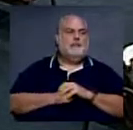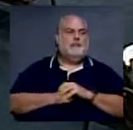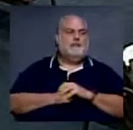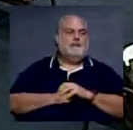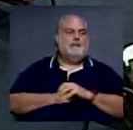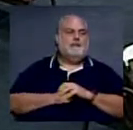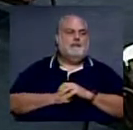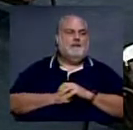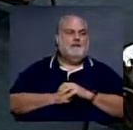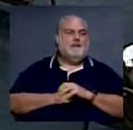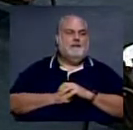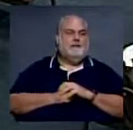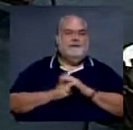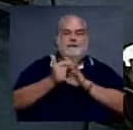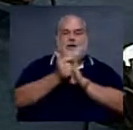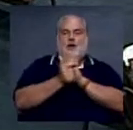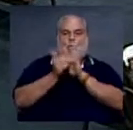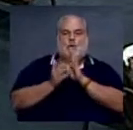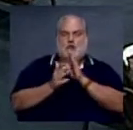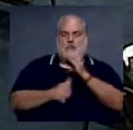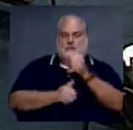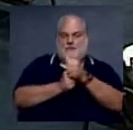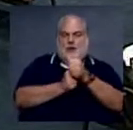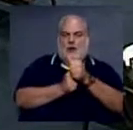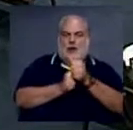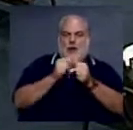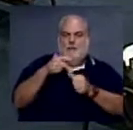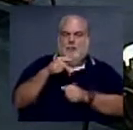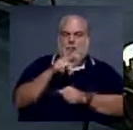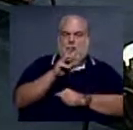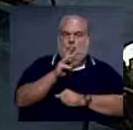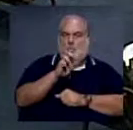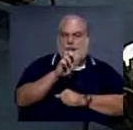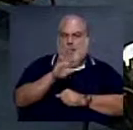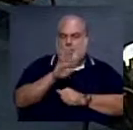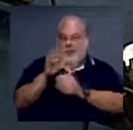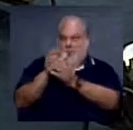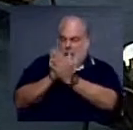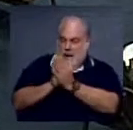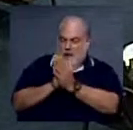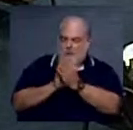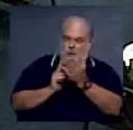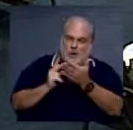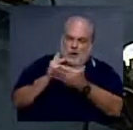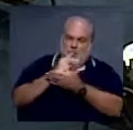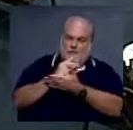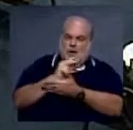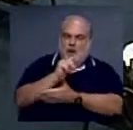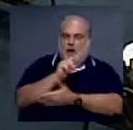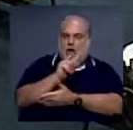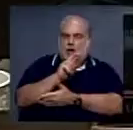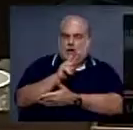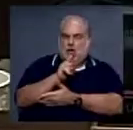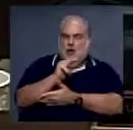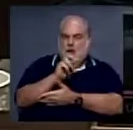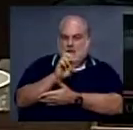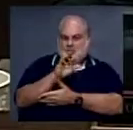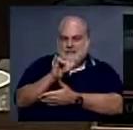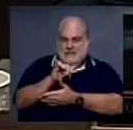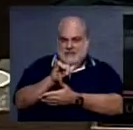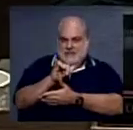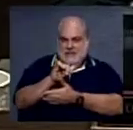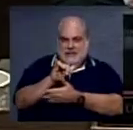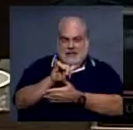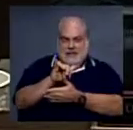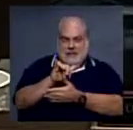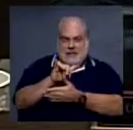I just wanted to do a follow-up on Director Webb. She's asked us to do a review of the truancy issue in this